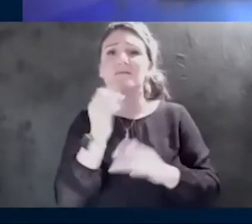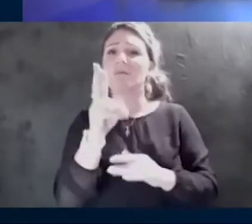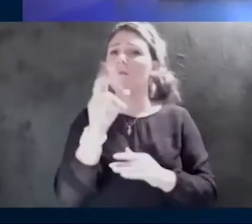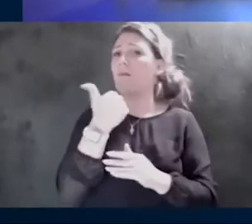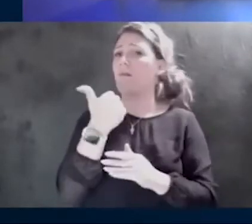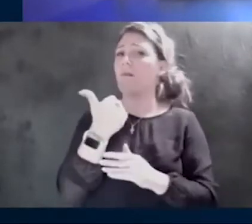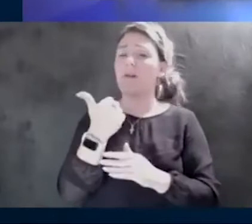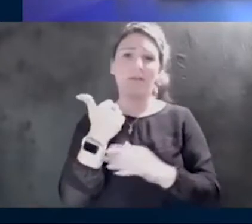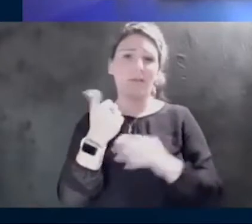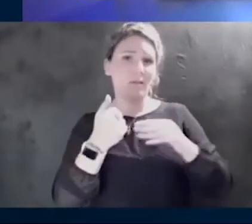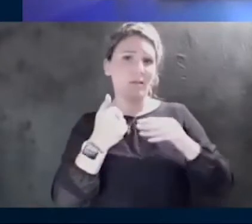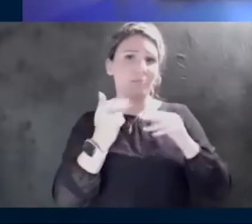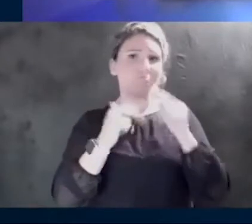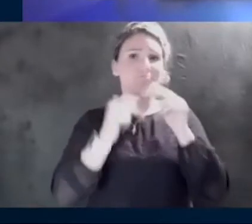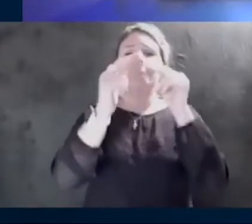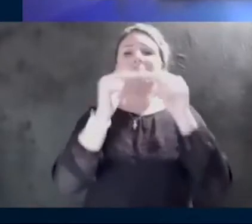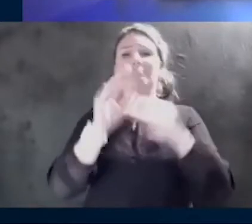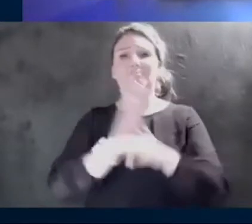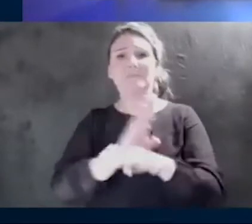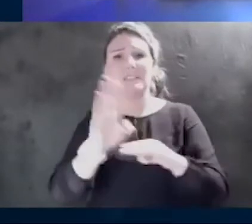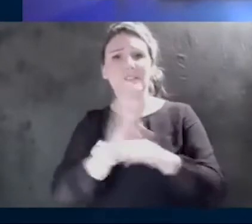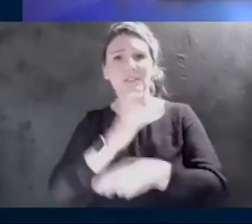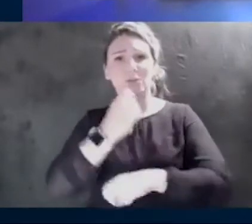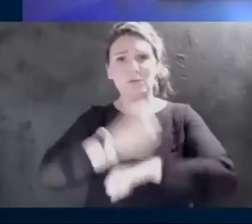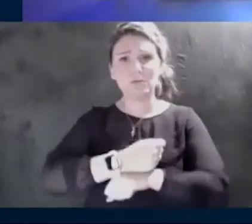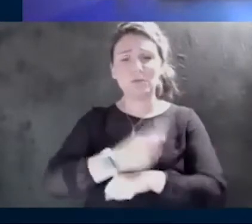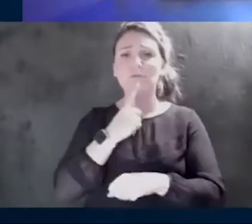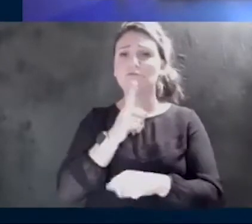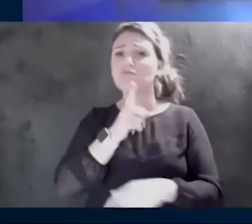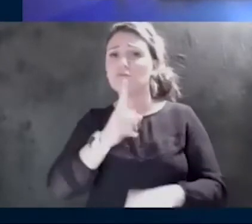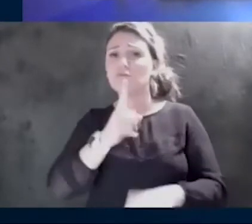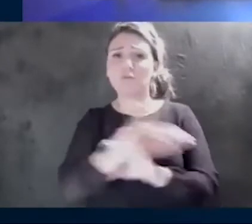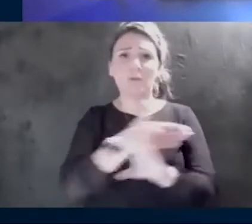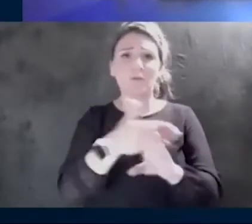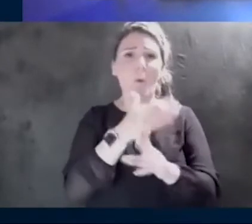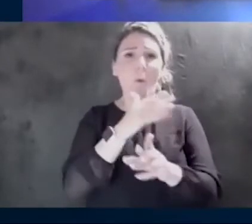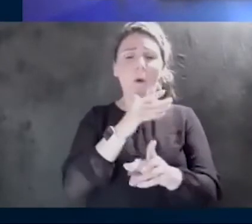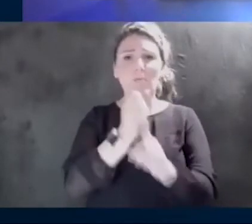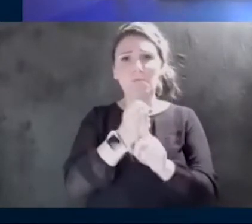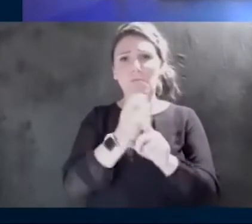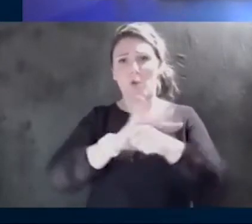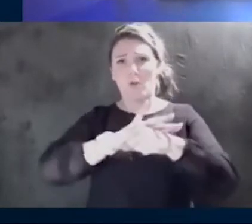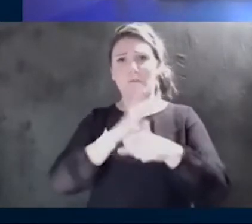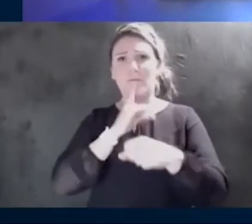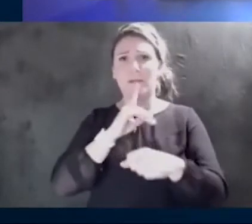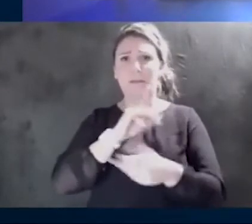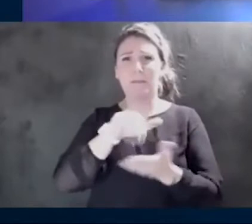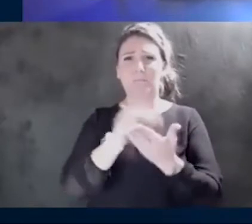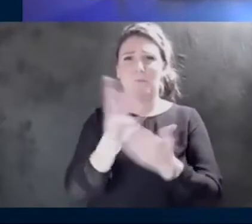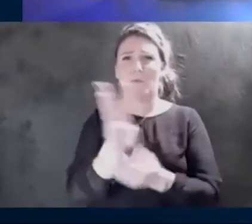closed? Is it true that before COVID hit, some of these Midwest hospitals were struggling as it